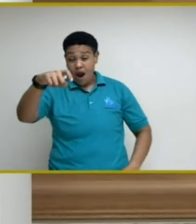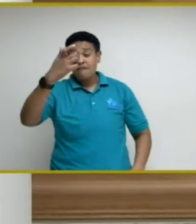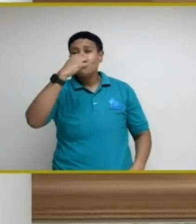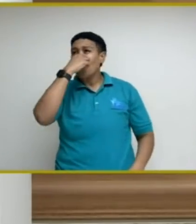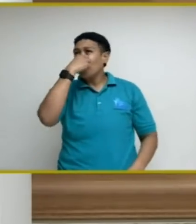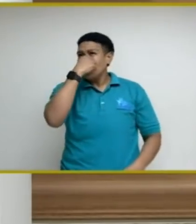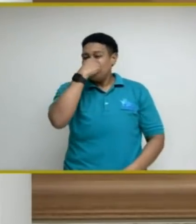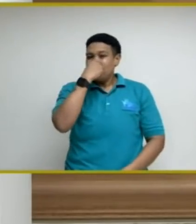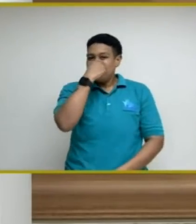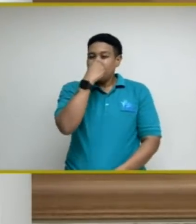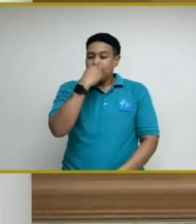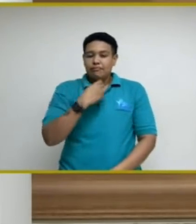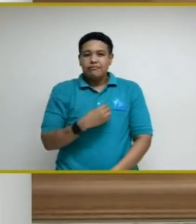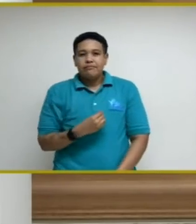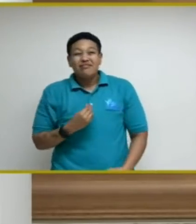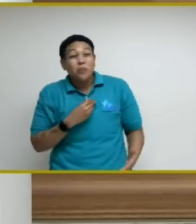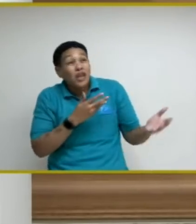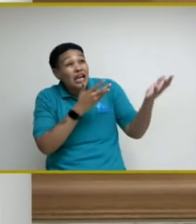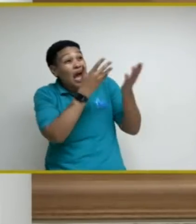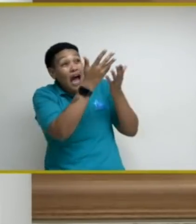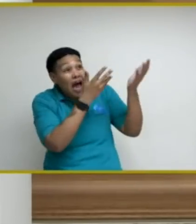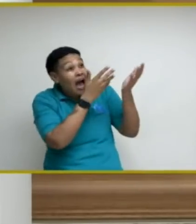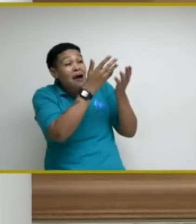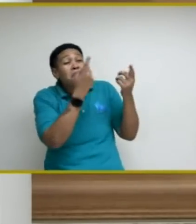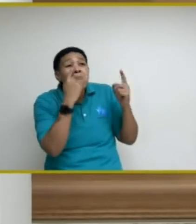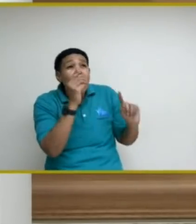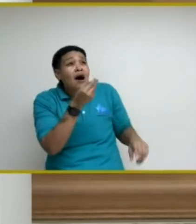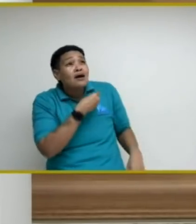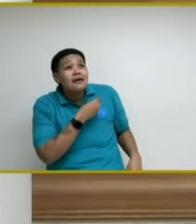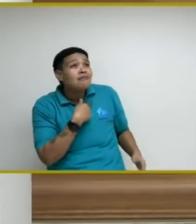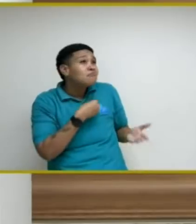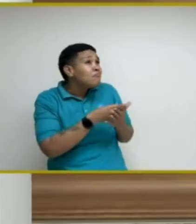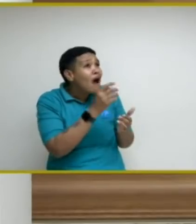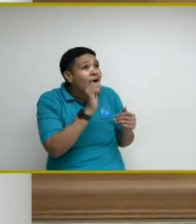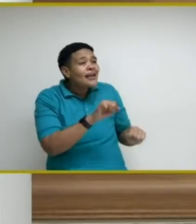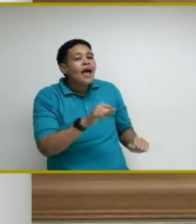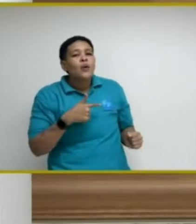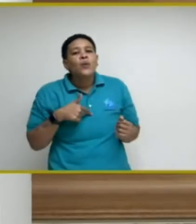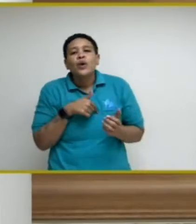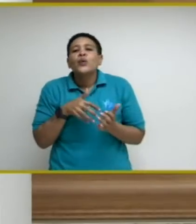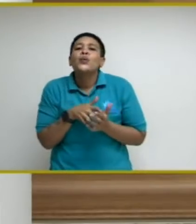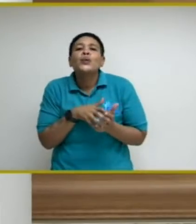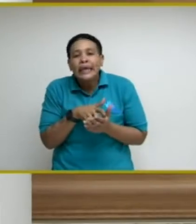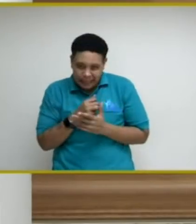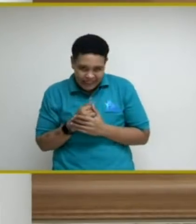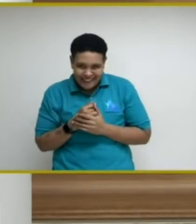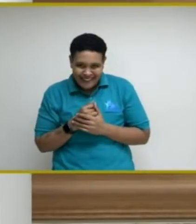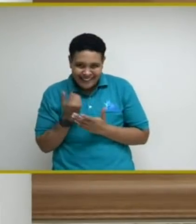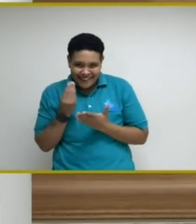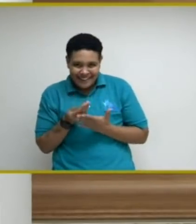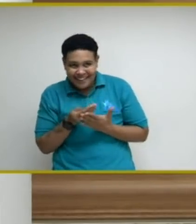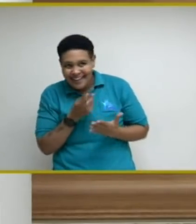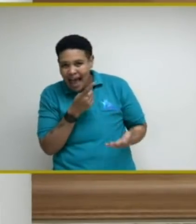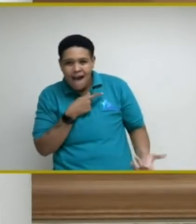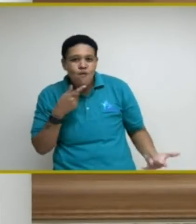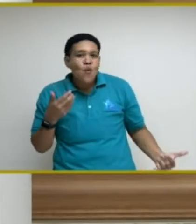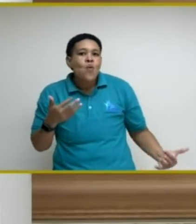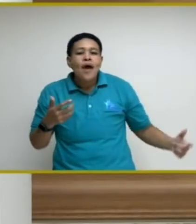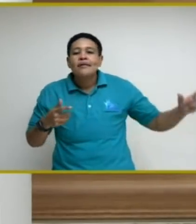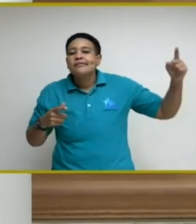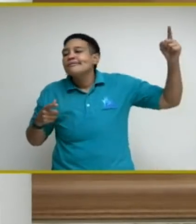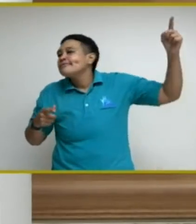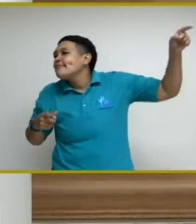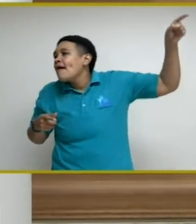the weaker party in the negotiations, put it that way. And therefore, we have had to wait. There have been circumstances outside of our